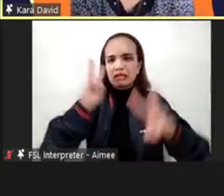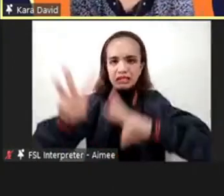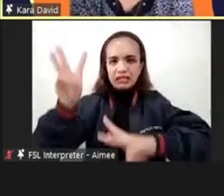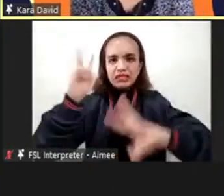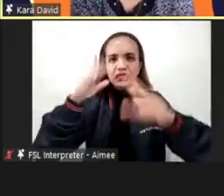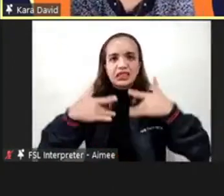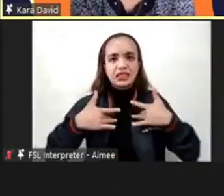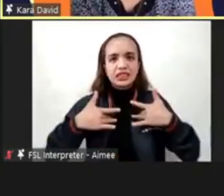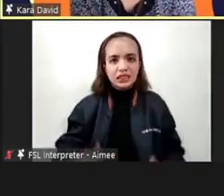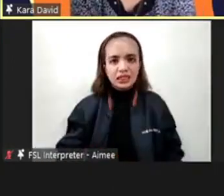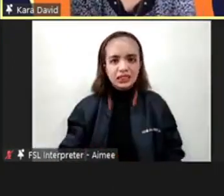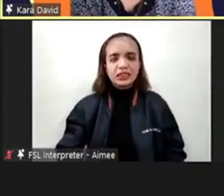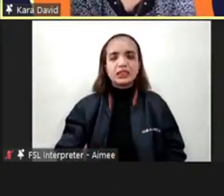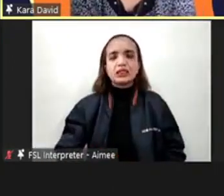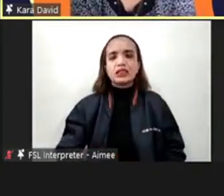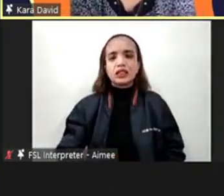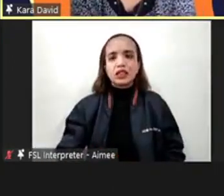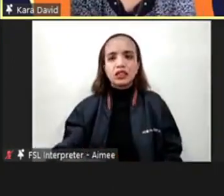depression, etc.